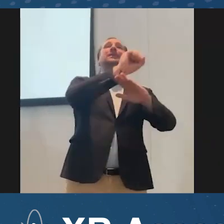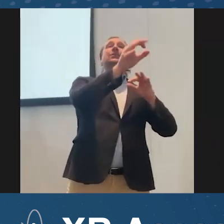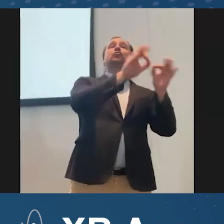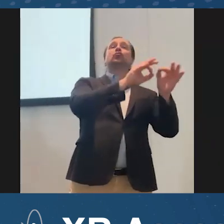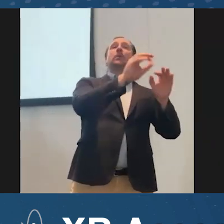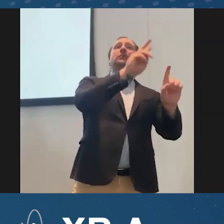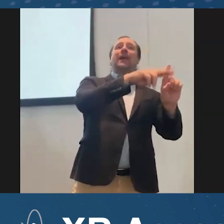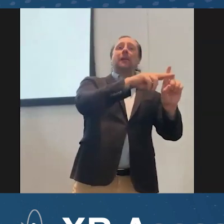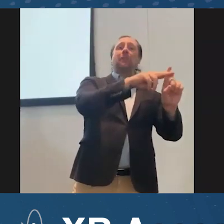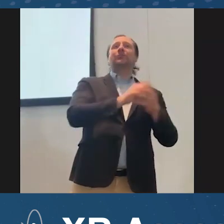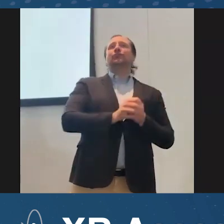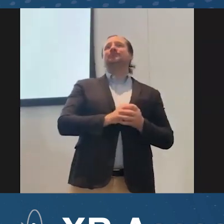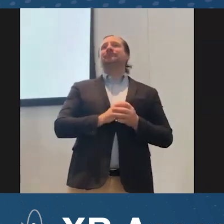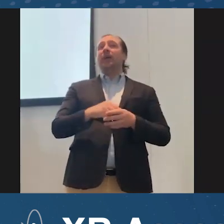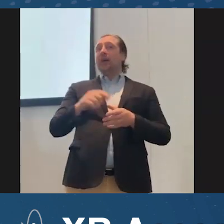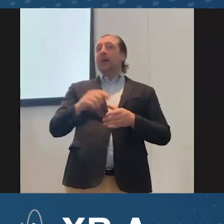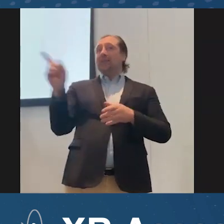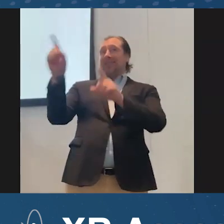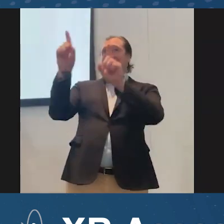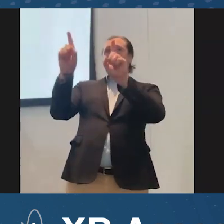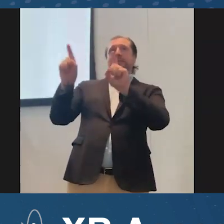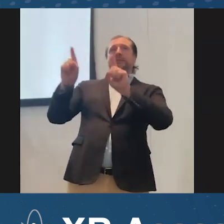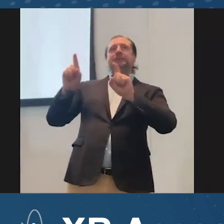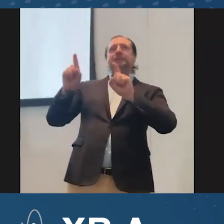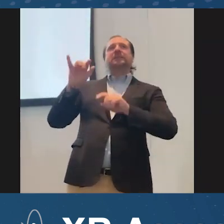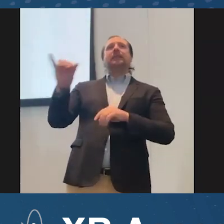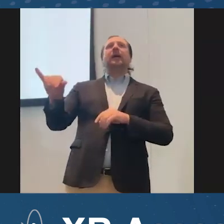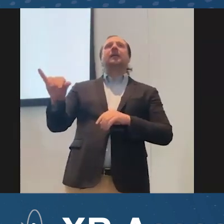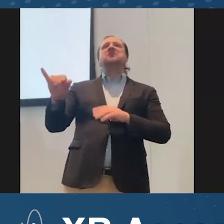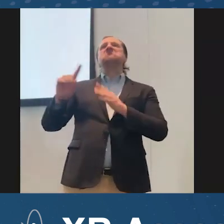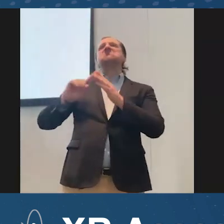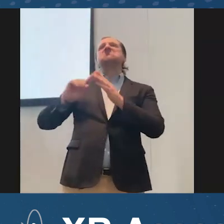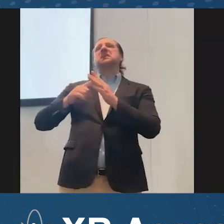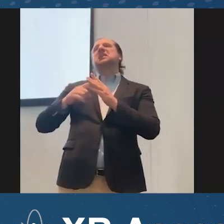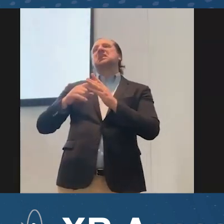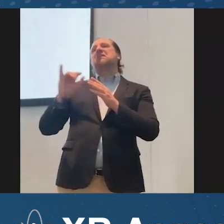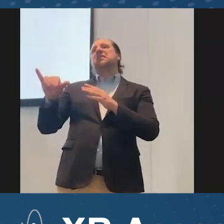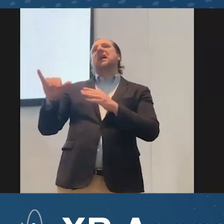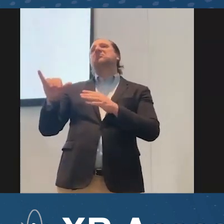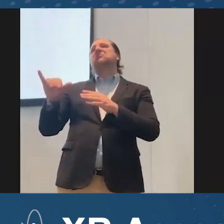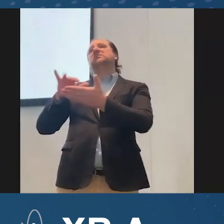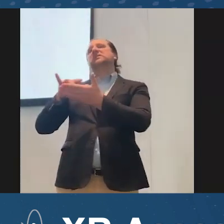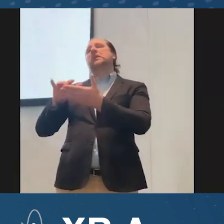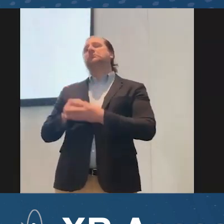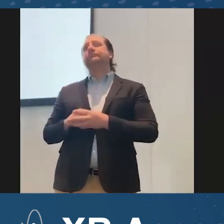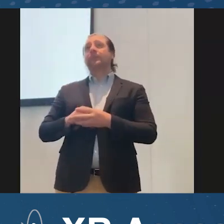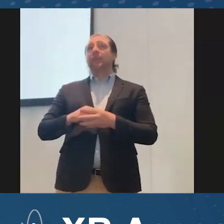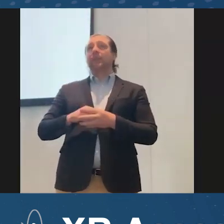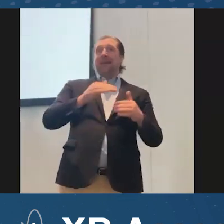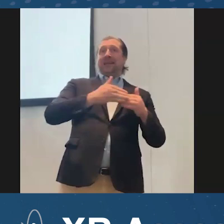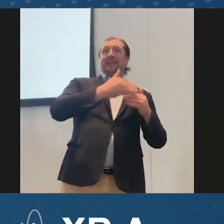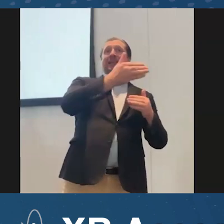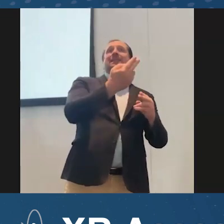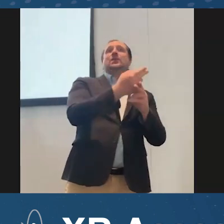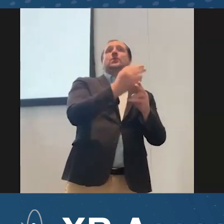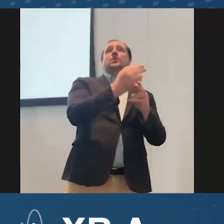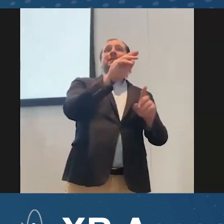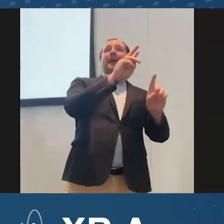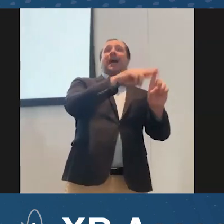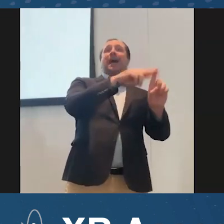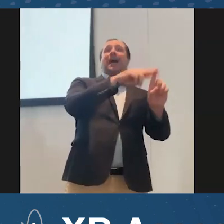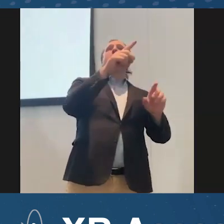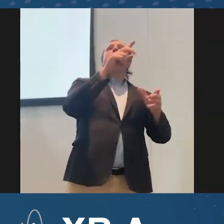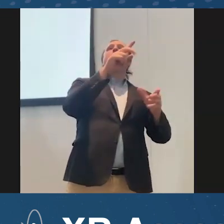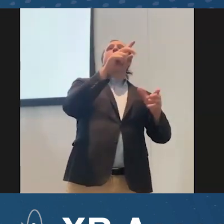developed. And then we had them tested at the beginning. Then they used the application for 2